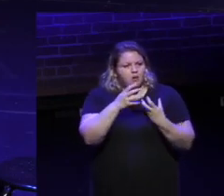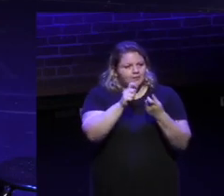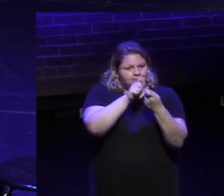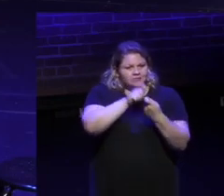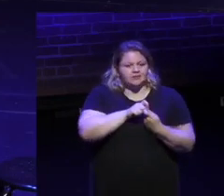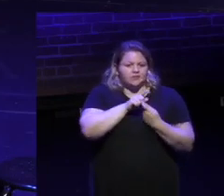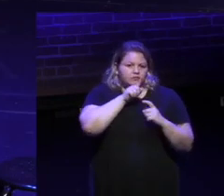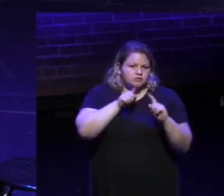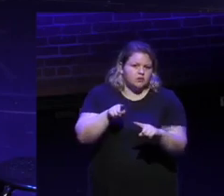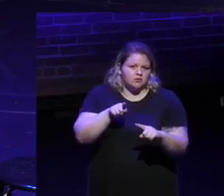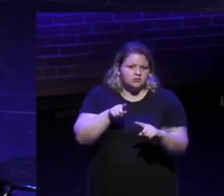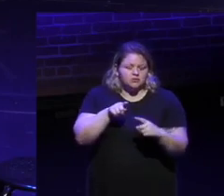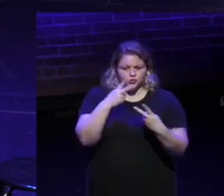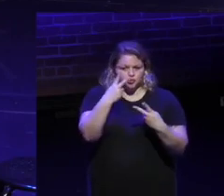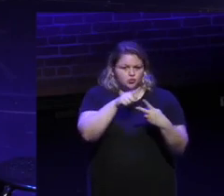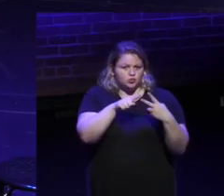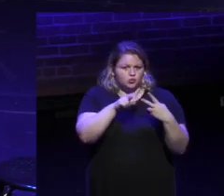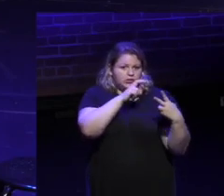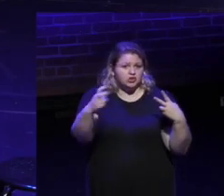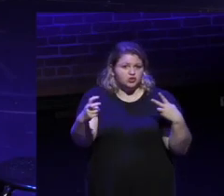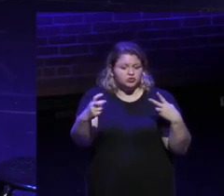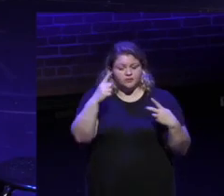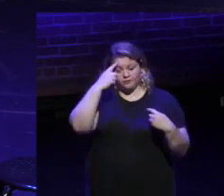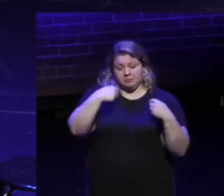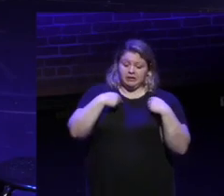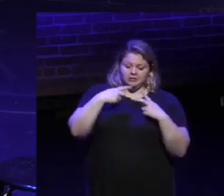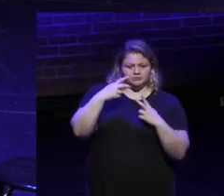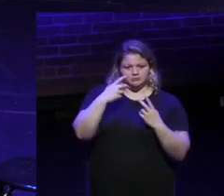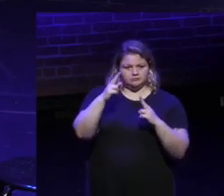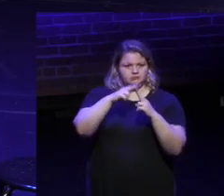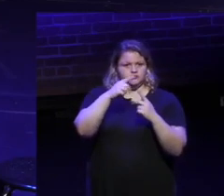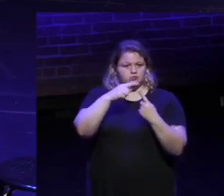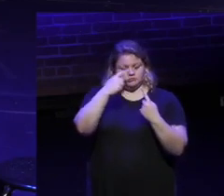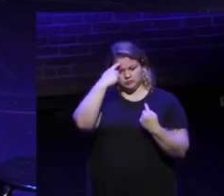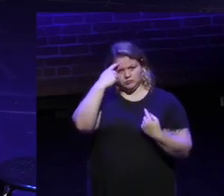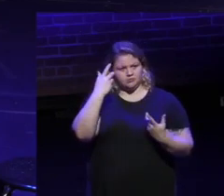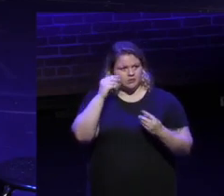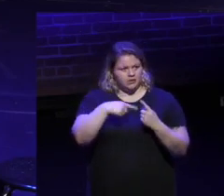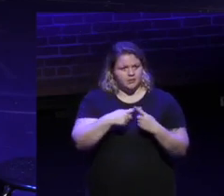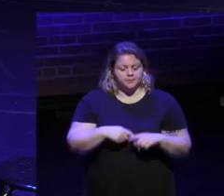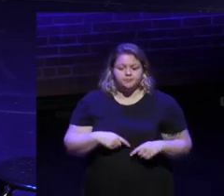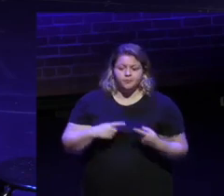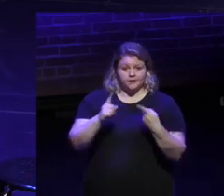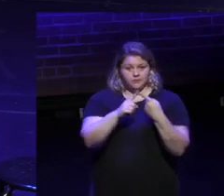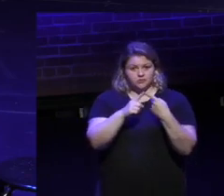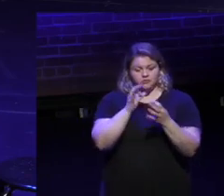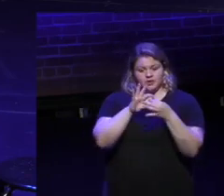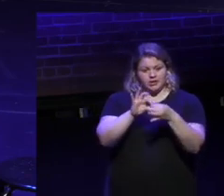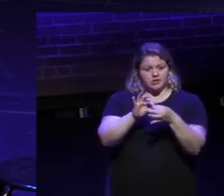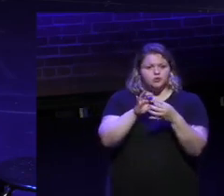sort of two issues that are certainly top of mind for me these days. So the first one has to do with money